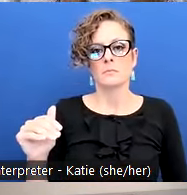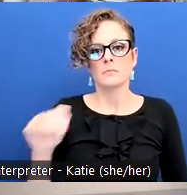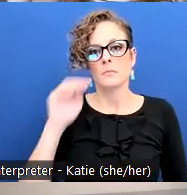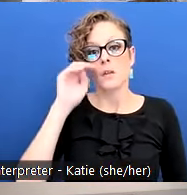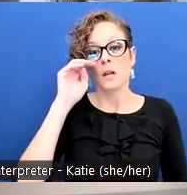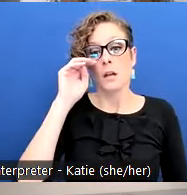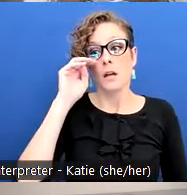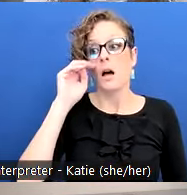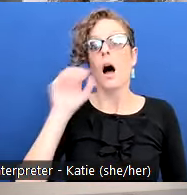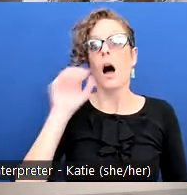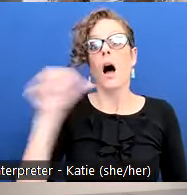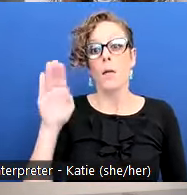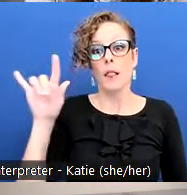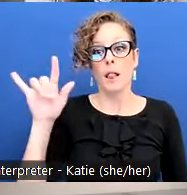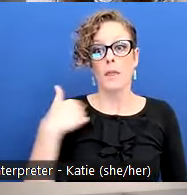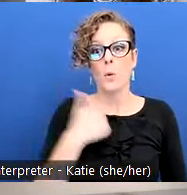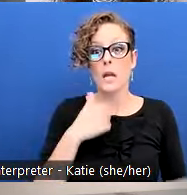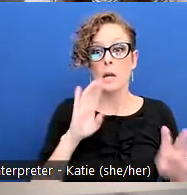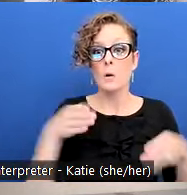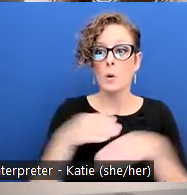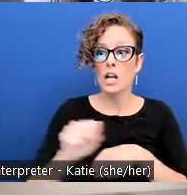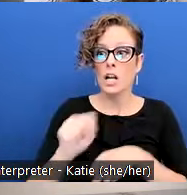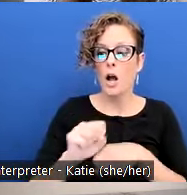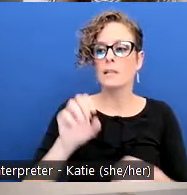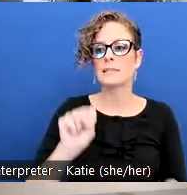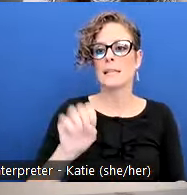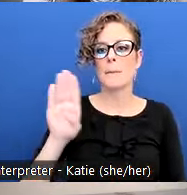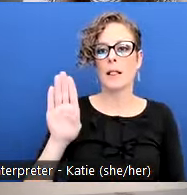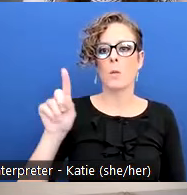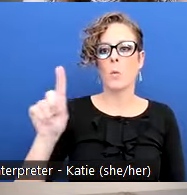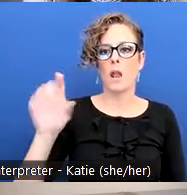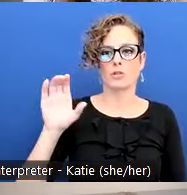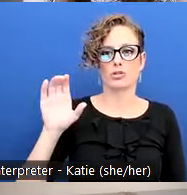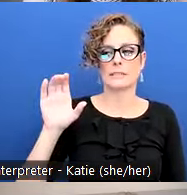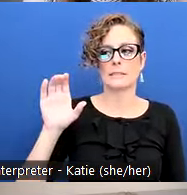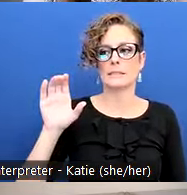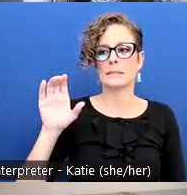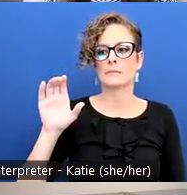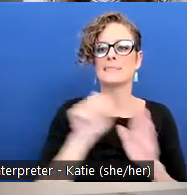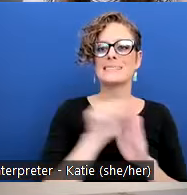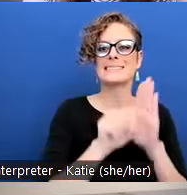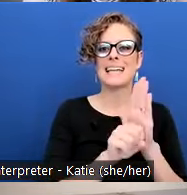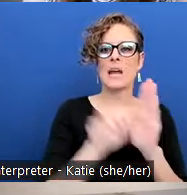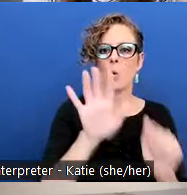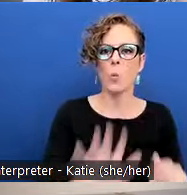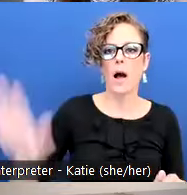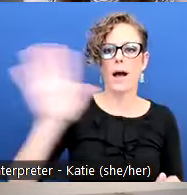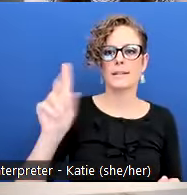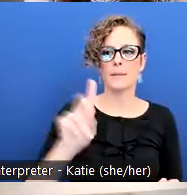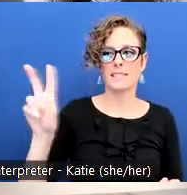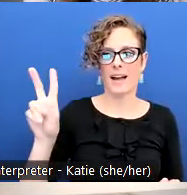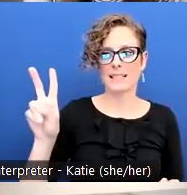another bill that we worked on was Senate Bill 100, which is related to statewide domestic violence fatality review